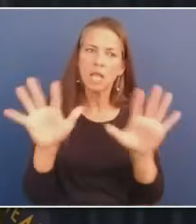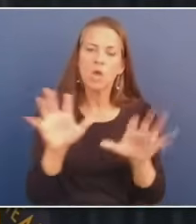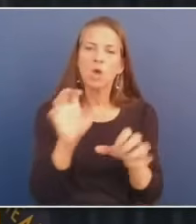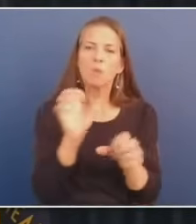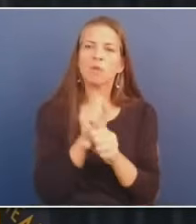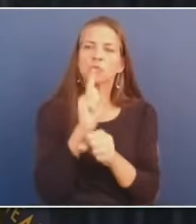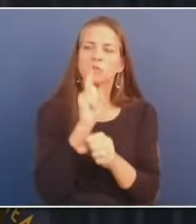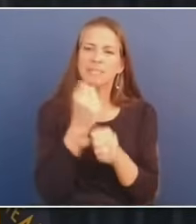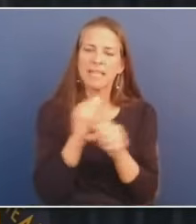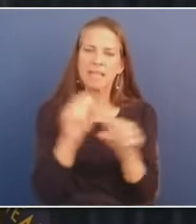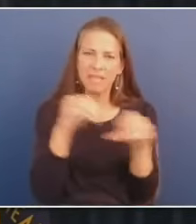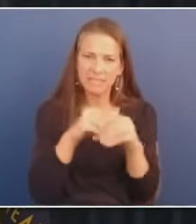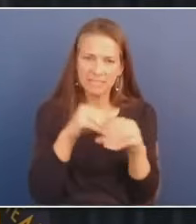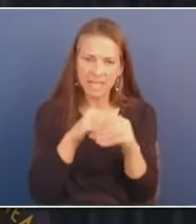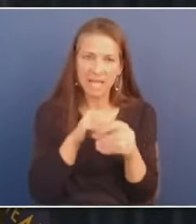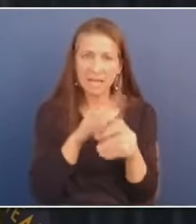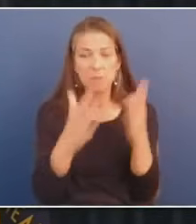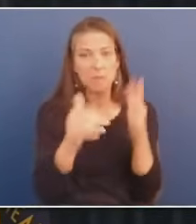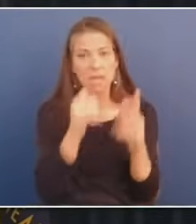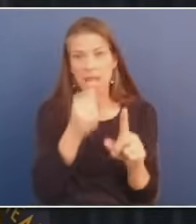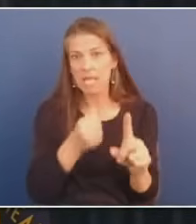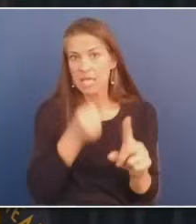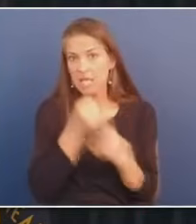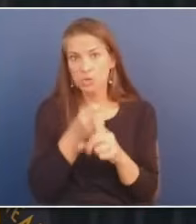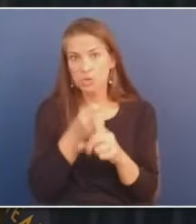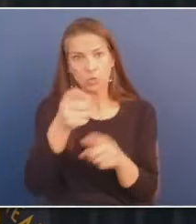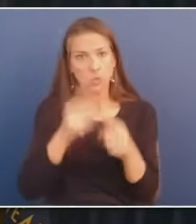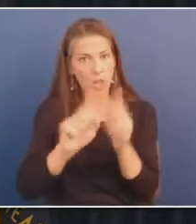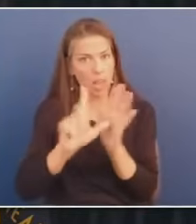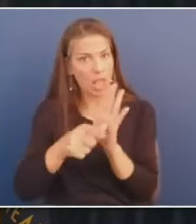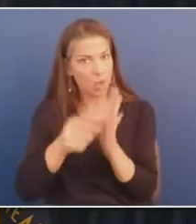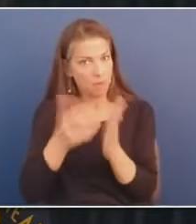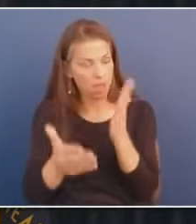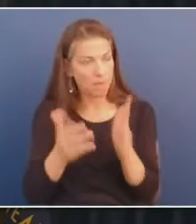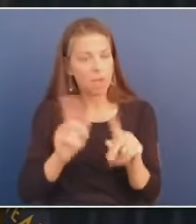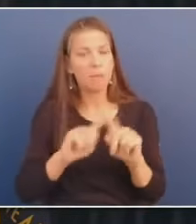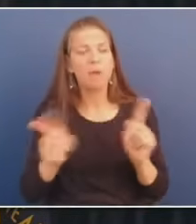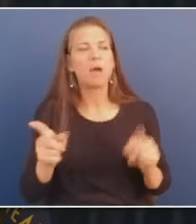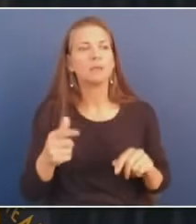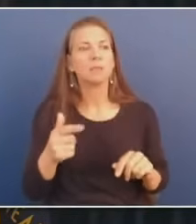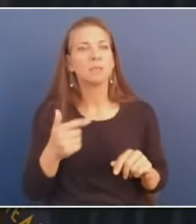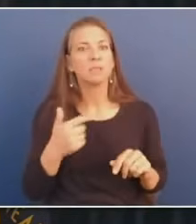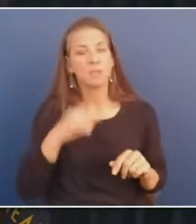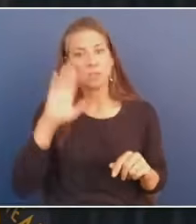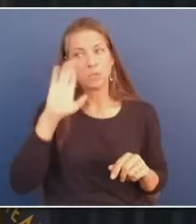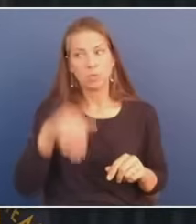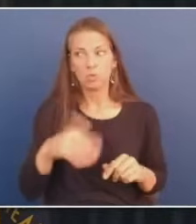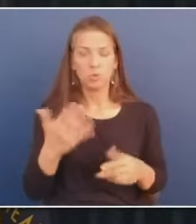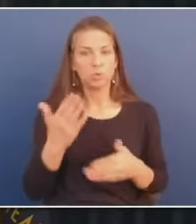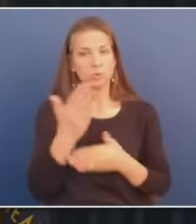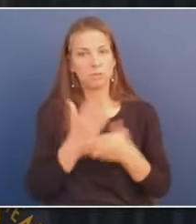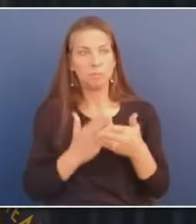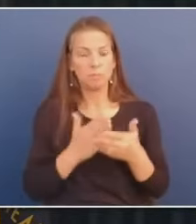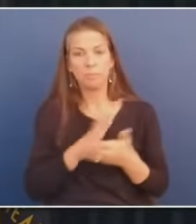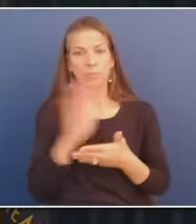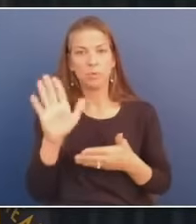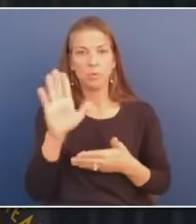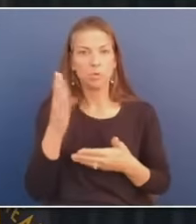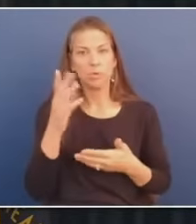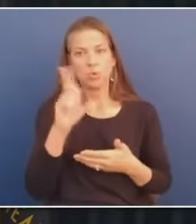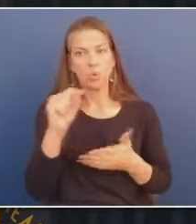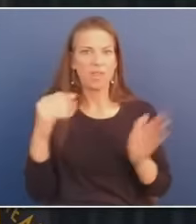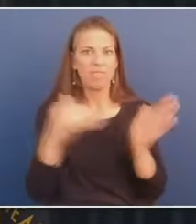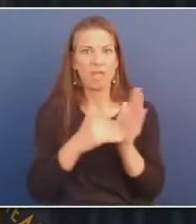bit earlier. It might not hit you until a little bit later, but I know if we can get some part of our 20 plus thousand